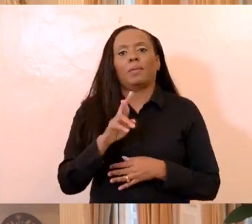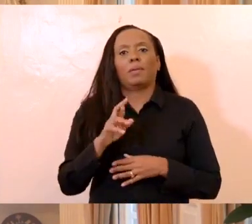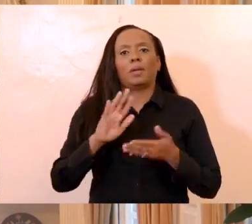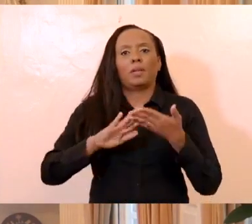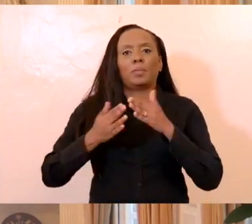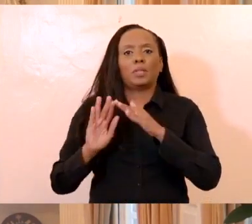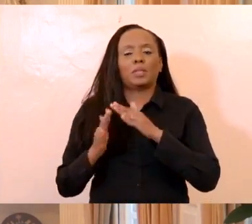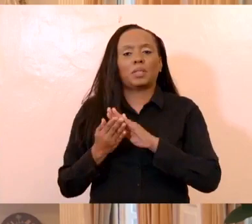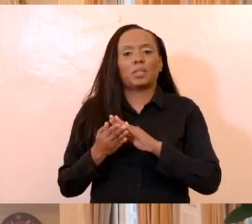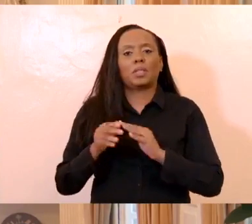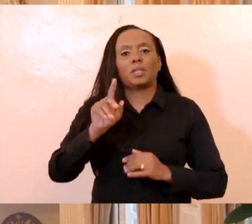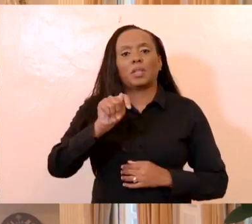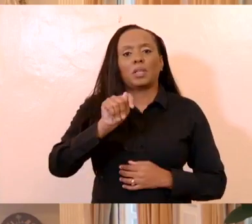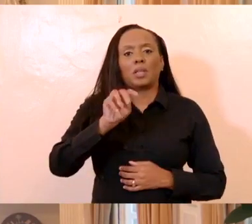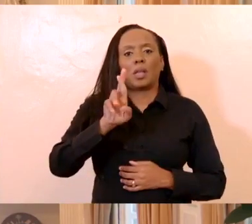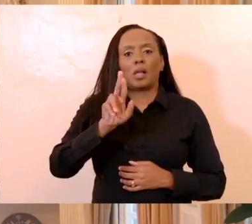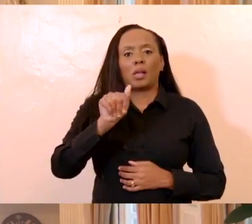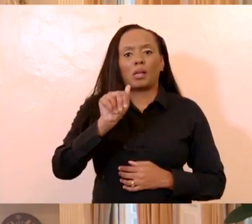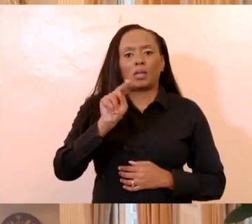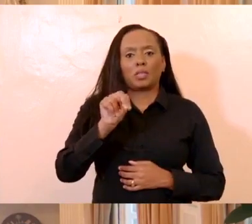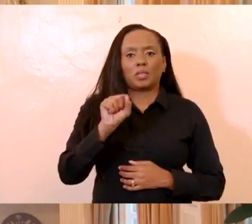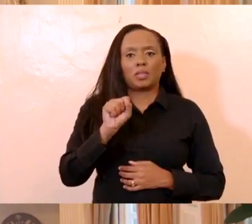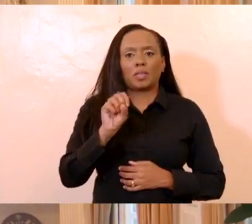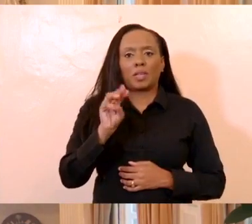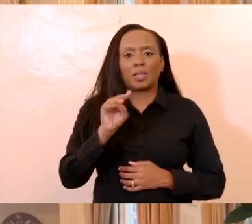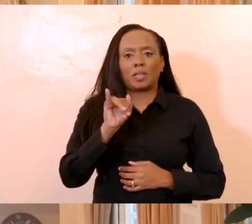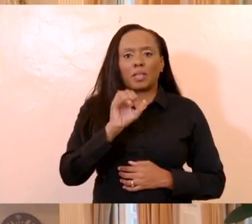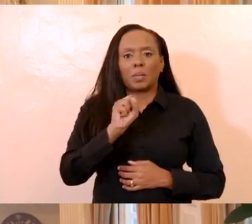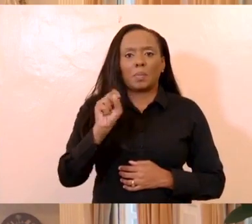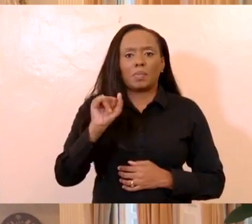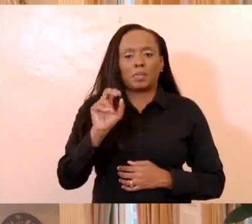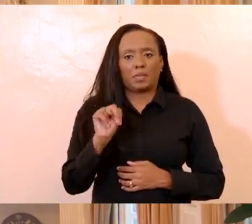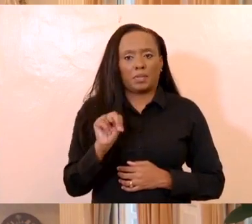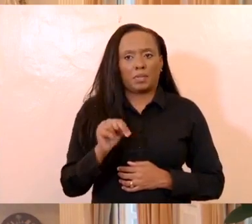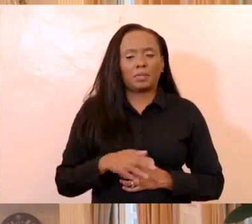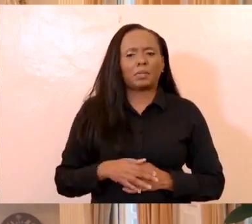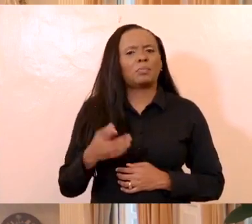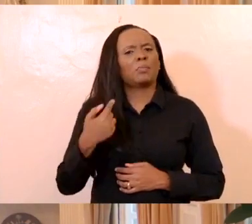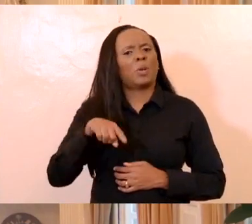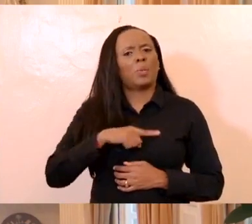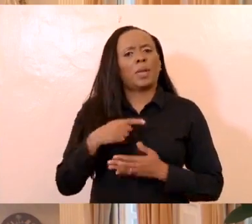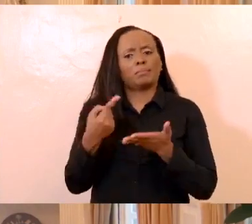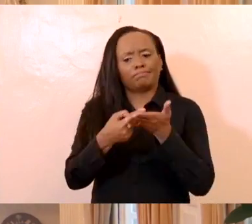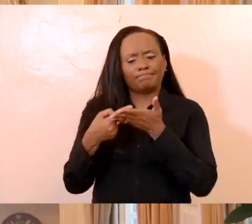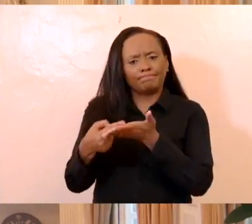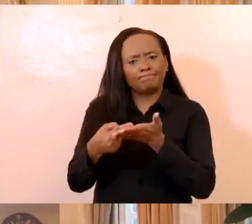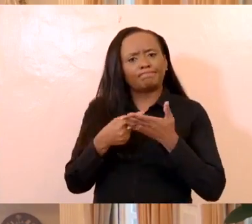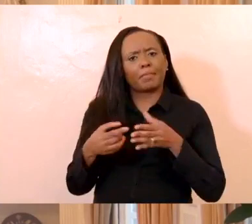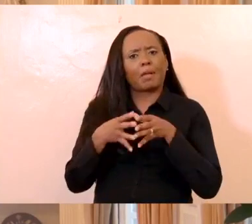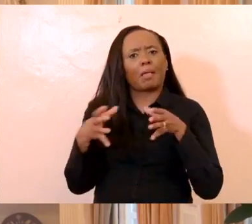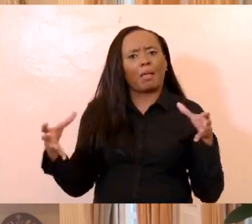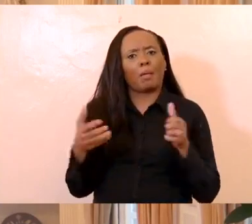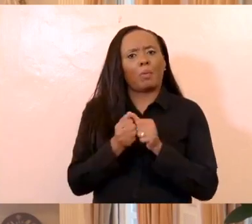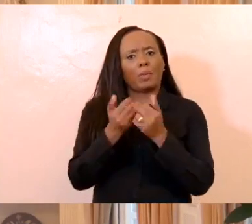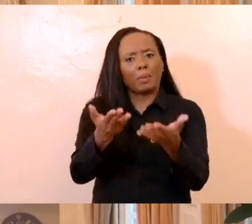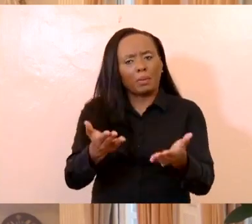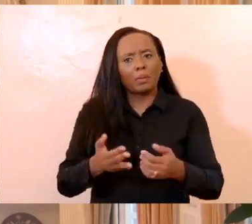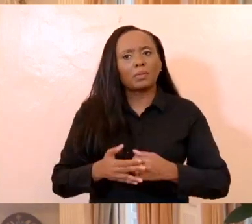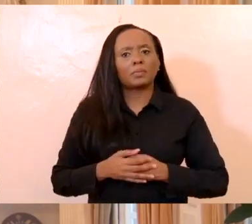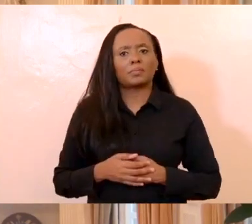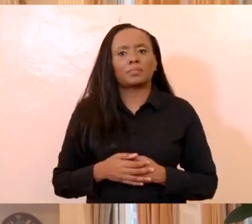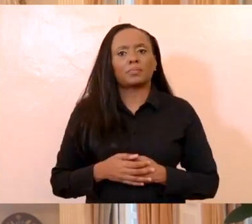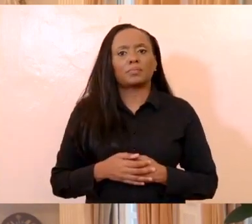Of course, you will recall all of the things that we've been discussing with you. And the determining factor in